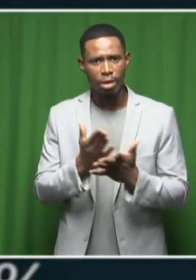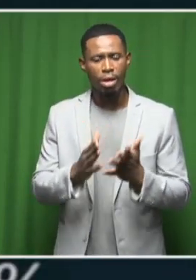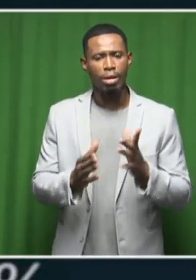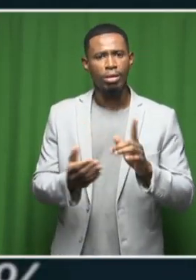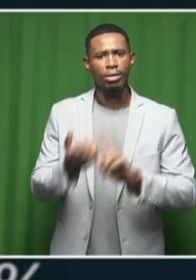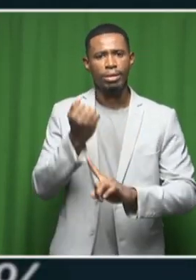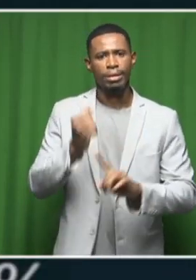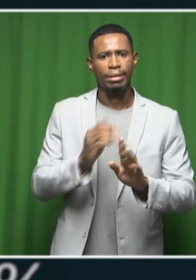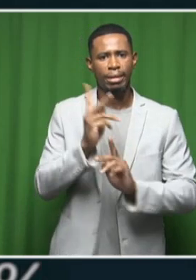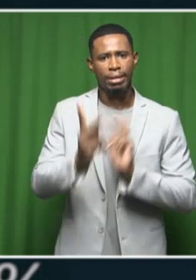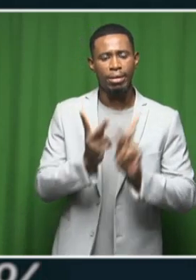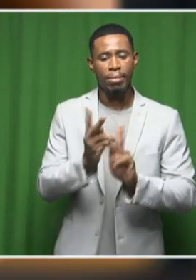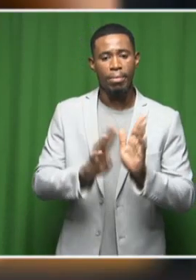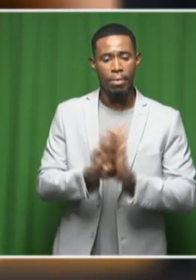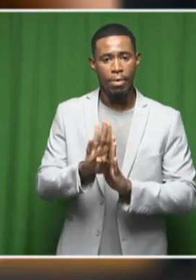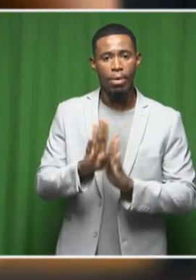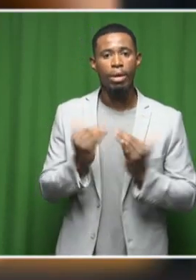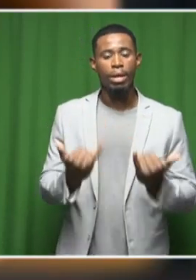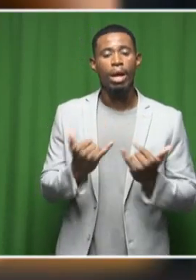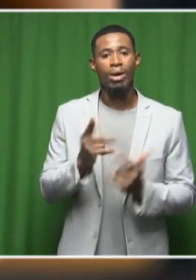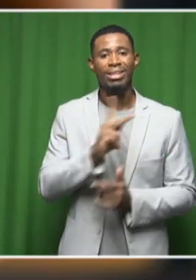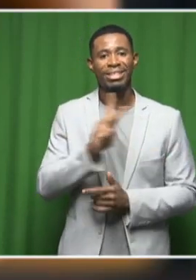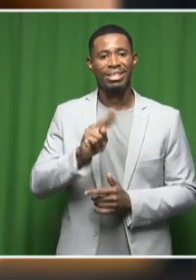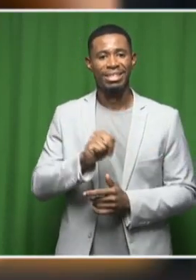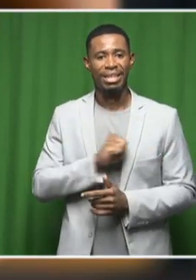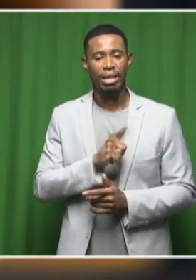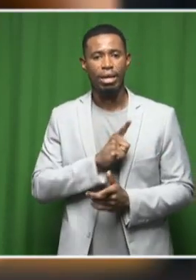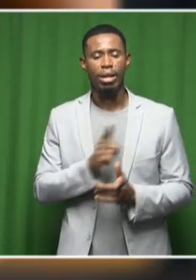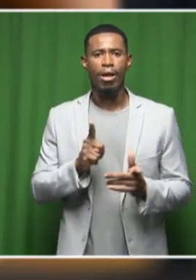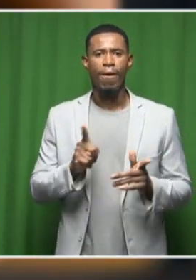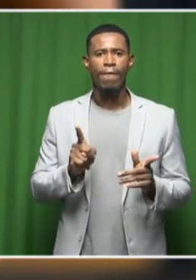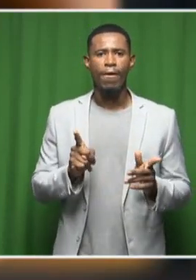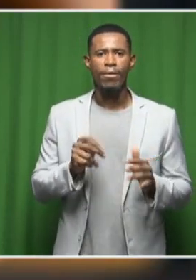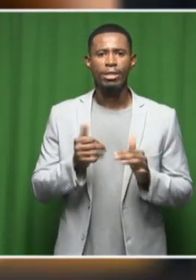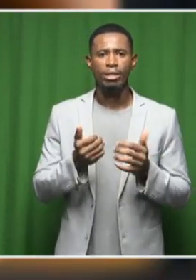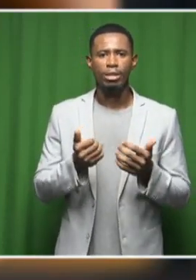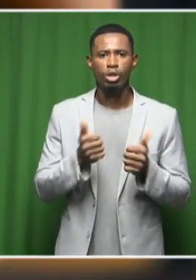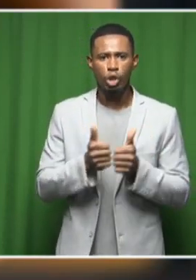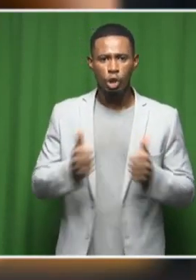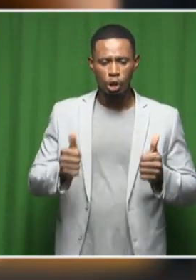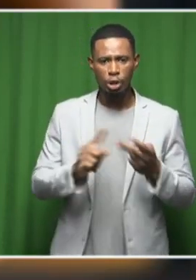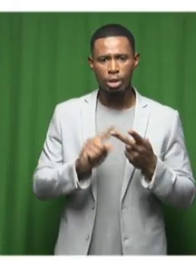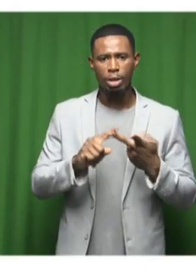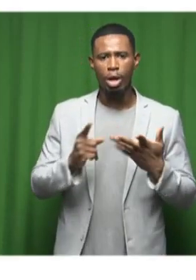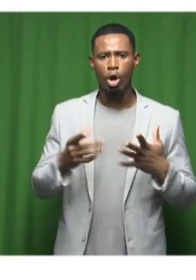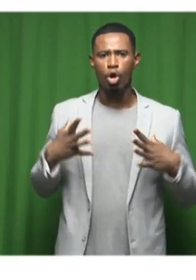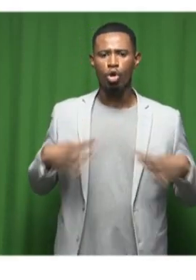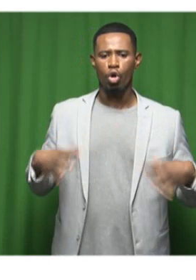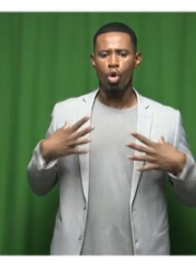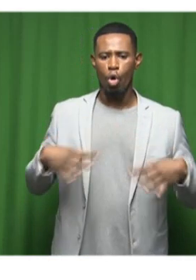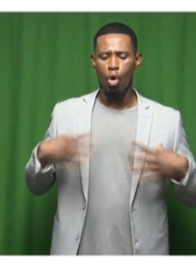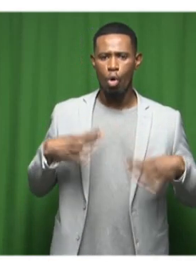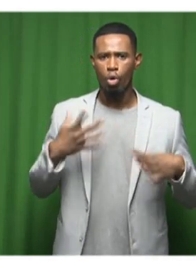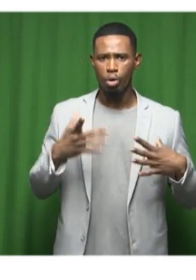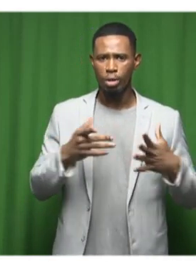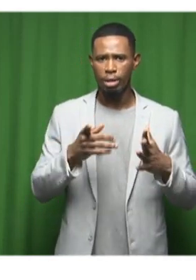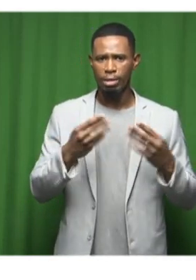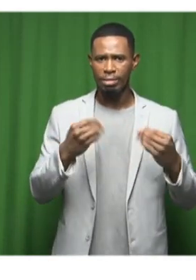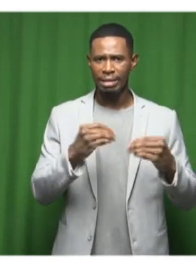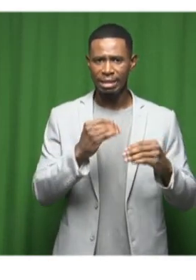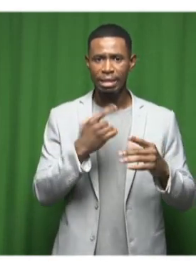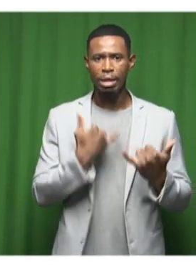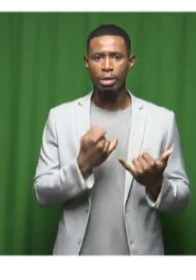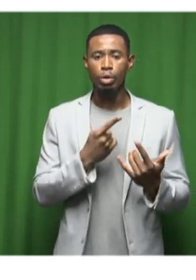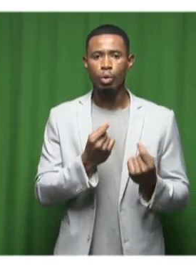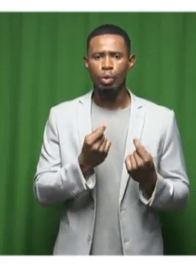Cluster and KwaZulu-Natal Clothing and Textile Cluster Accelerators have taken it upon themselves to take businesses to the next